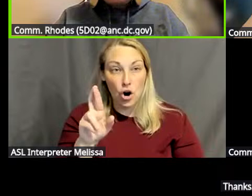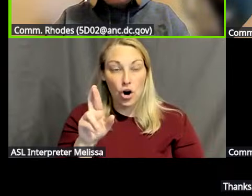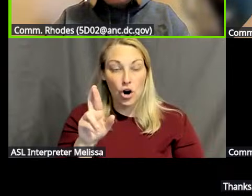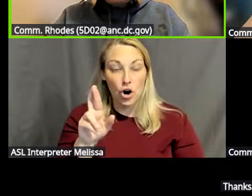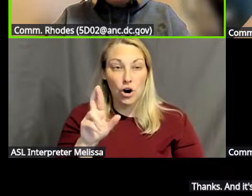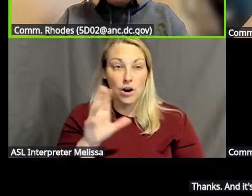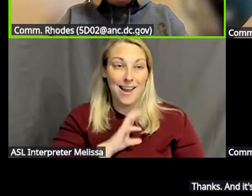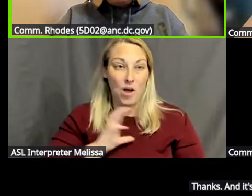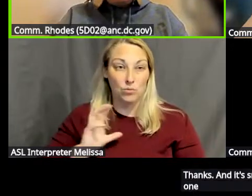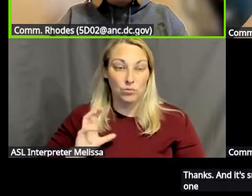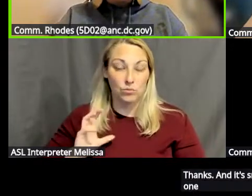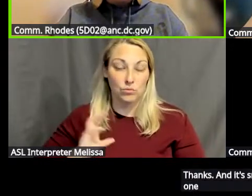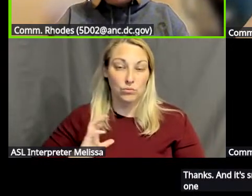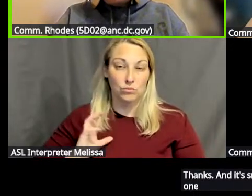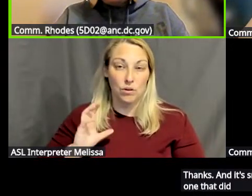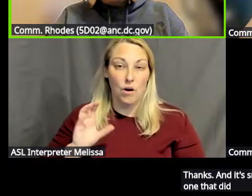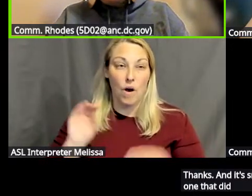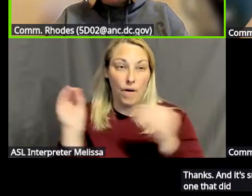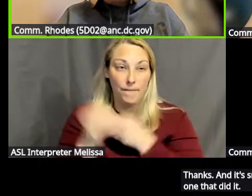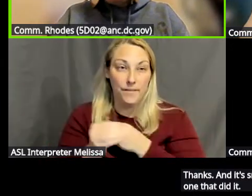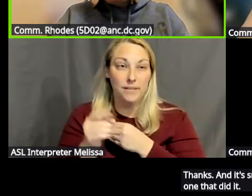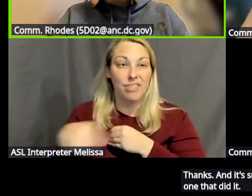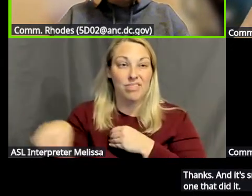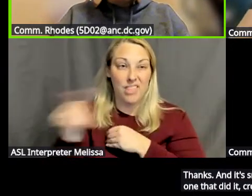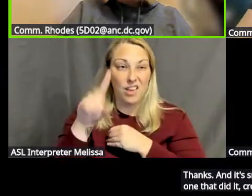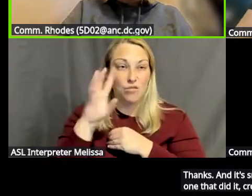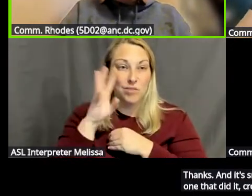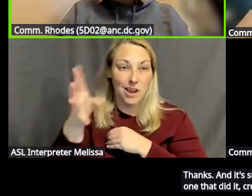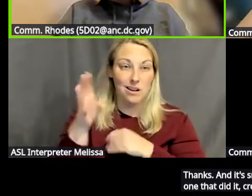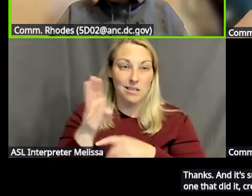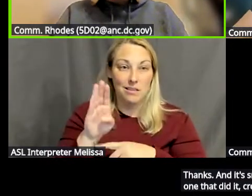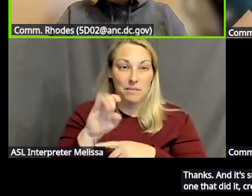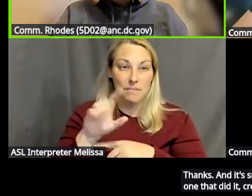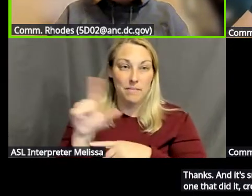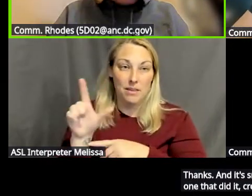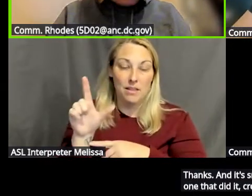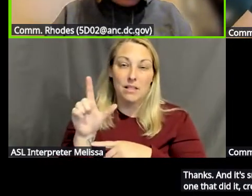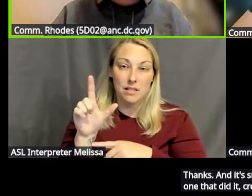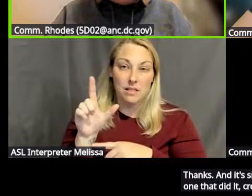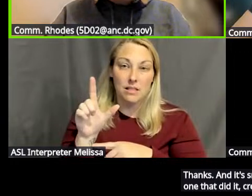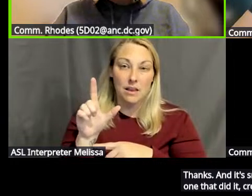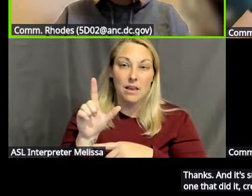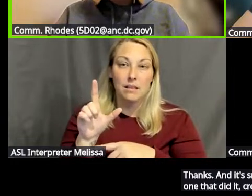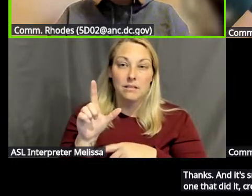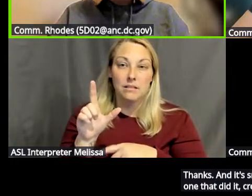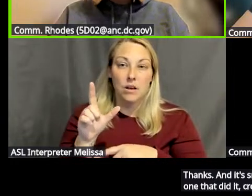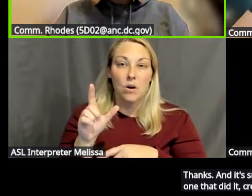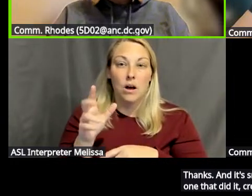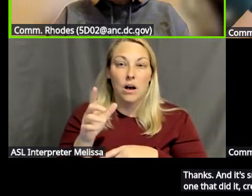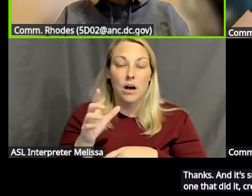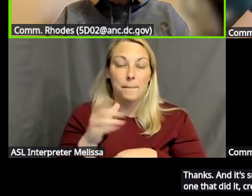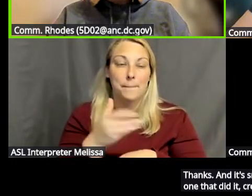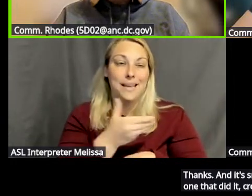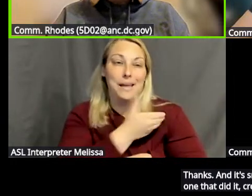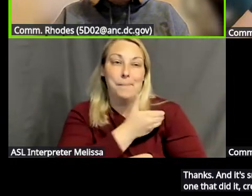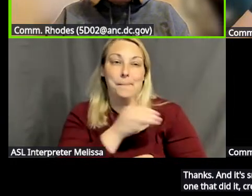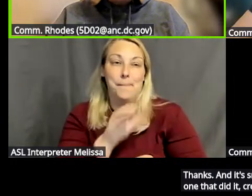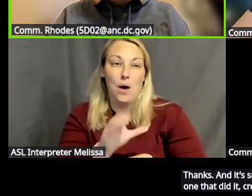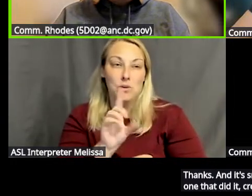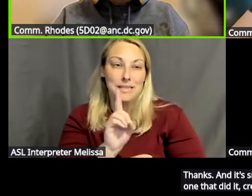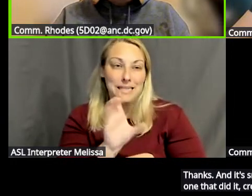that did it, created this bill. We Empower DC helped with this